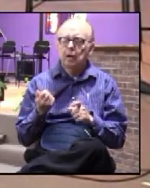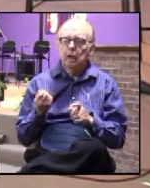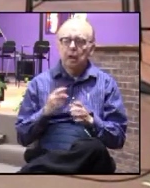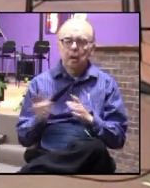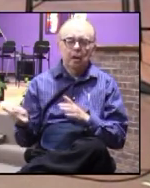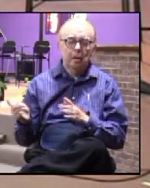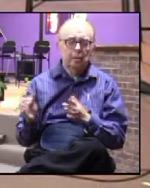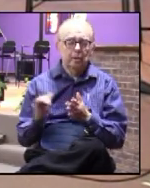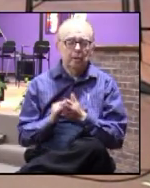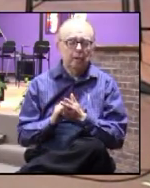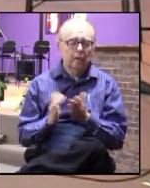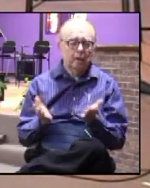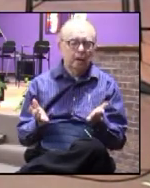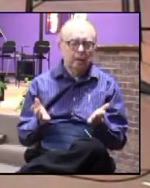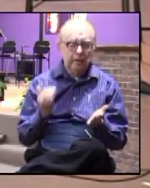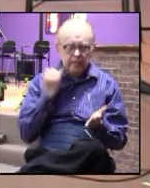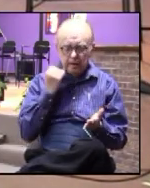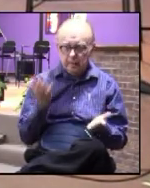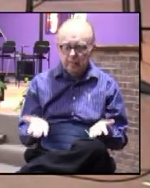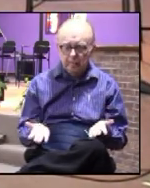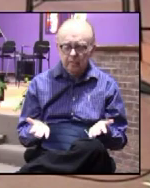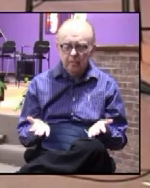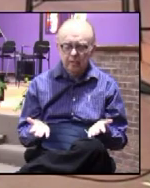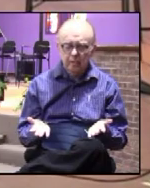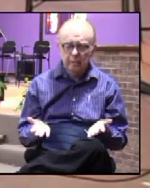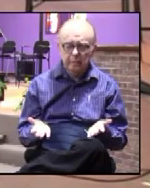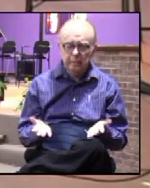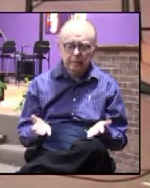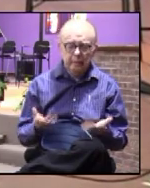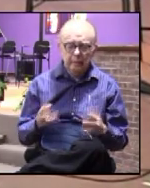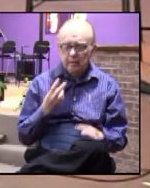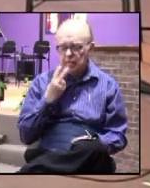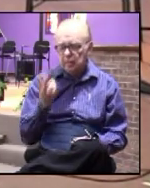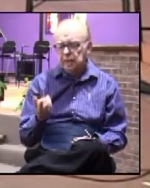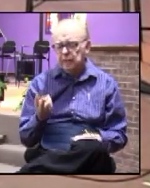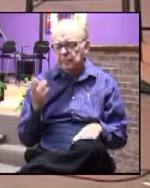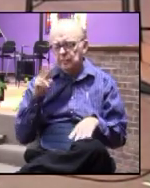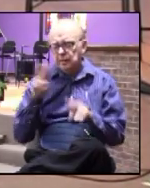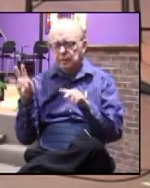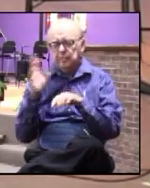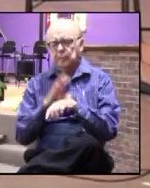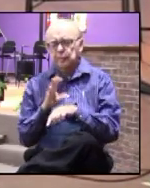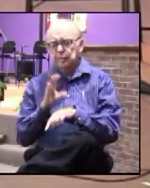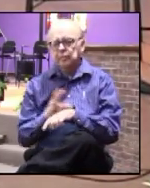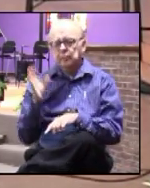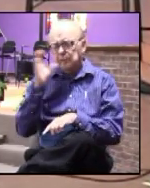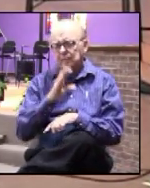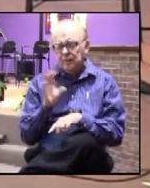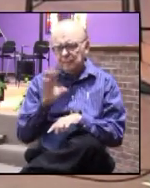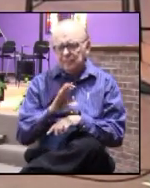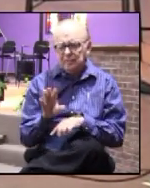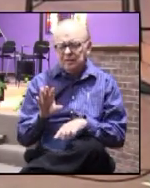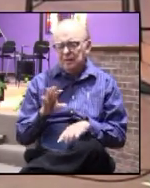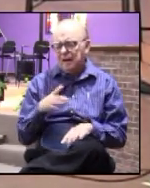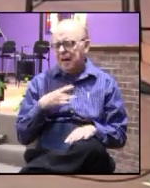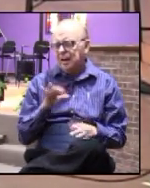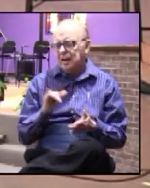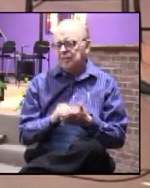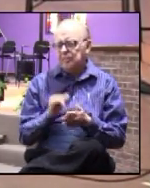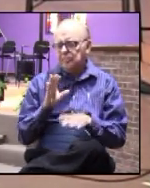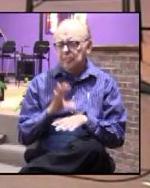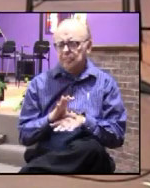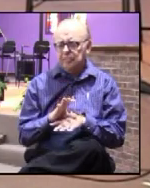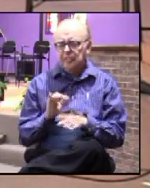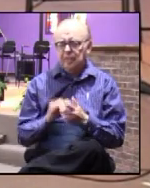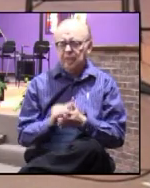that is this: if you're here and you've been looking for a church and you're really not sure, you know, I like this church, I like the guy